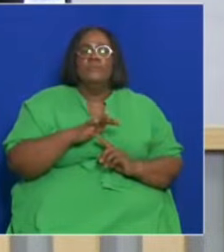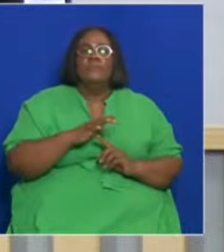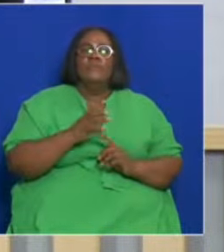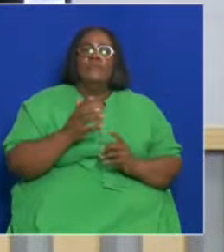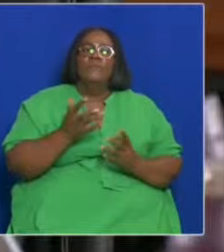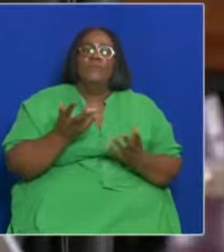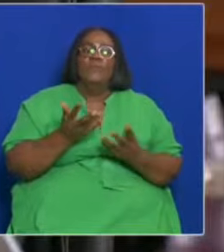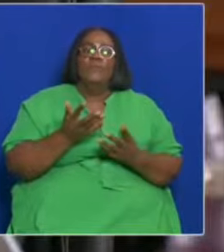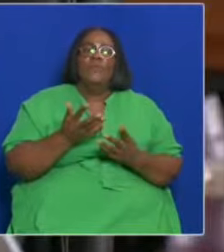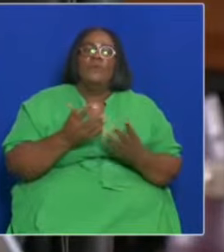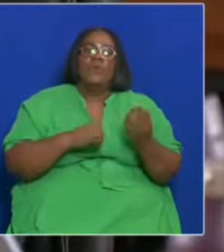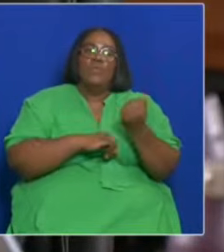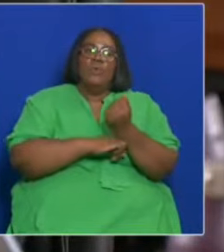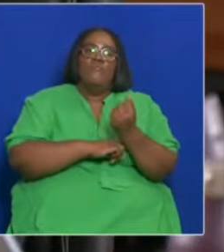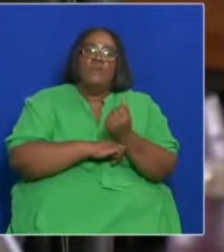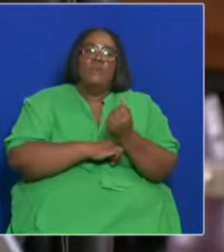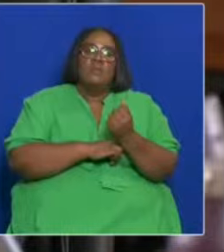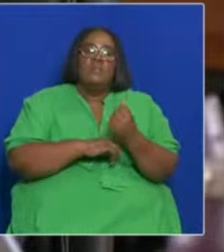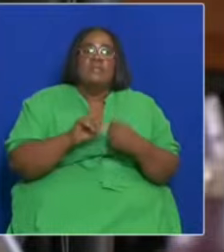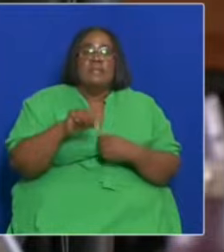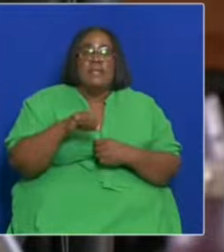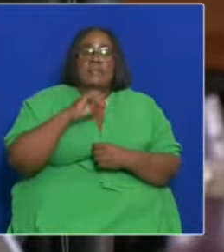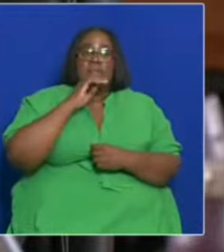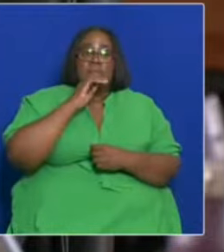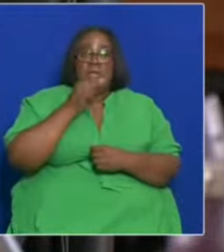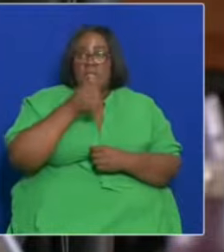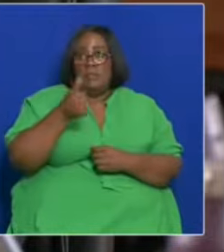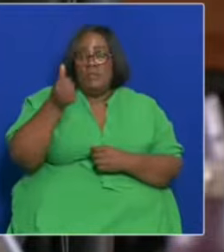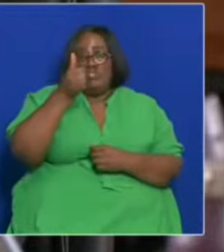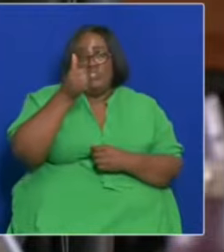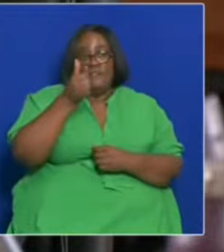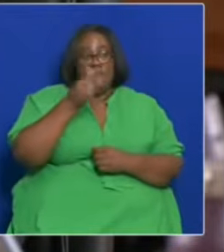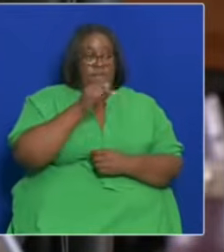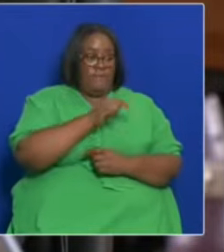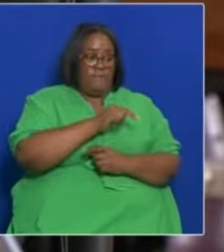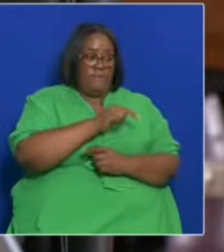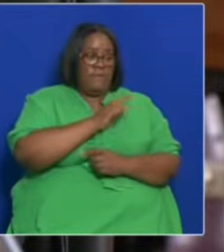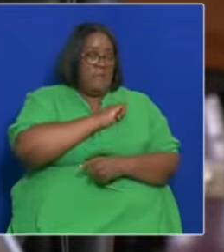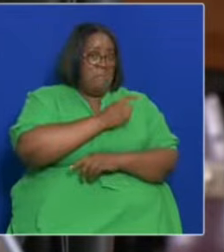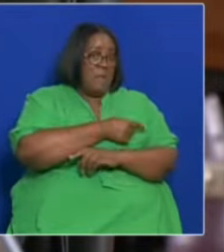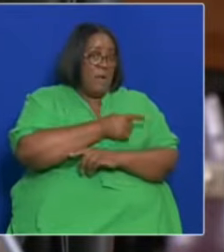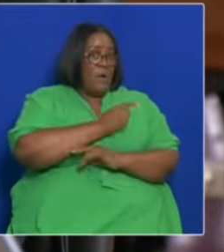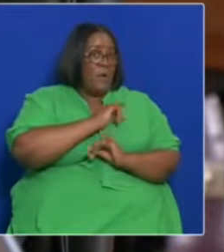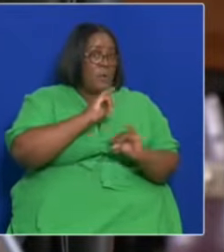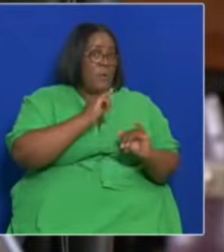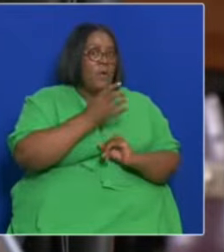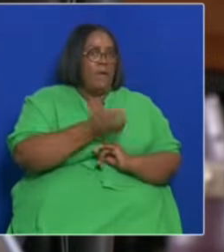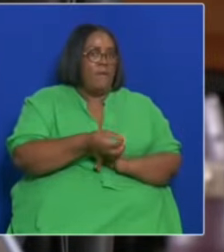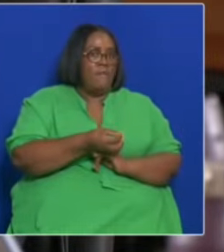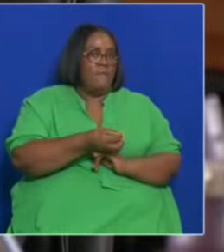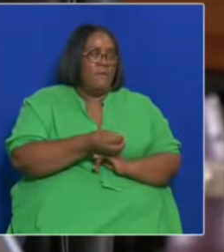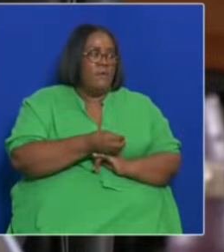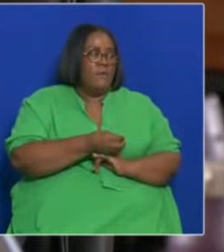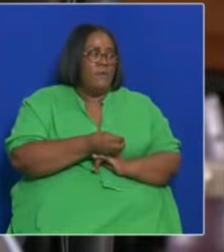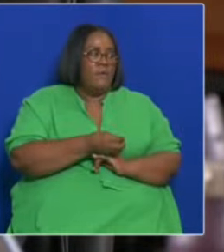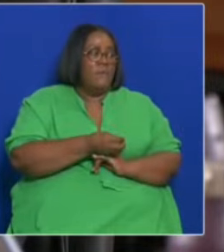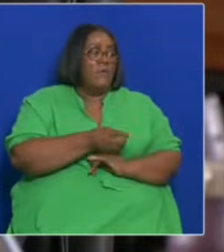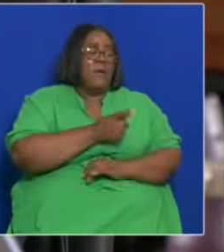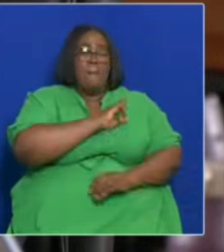Which means that Chief Paramore had an immense power, because in there you said to her